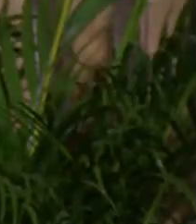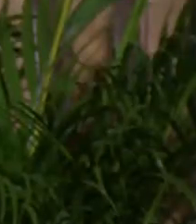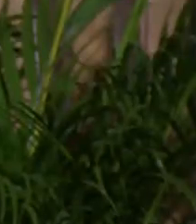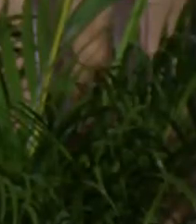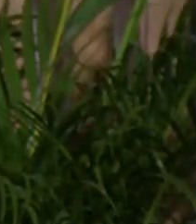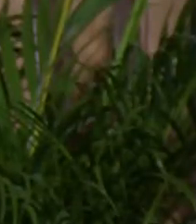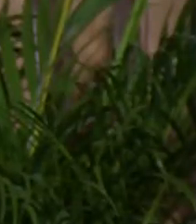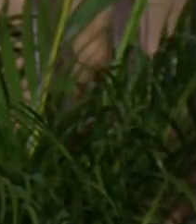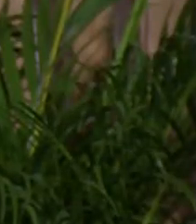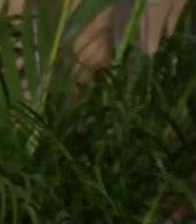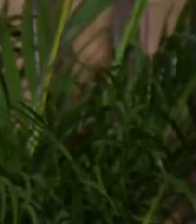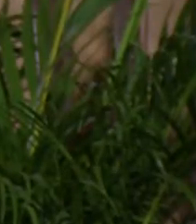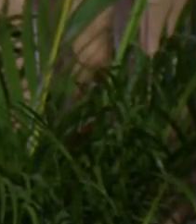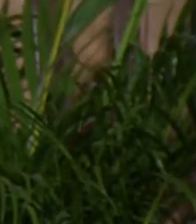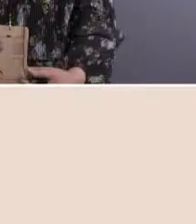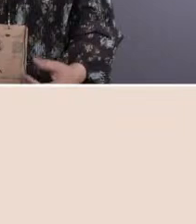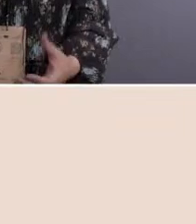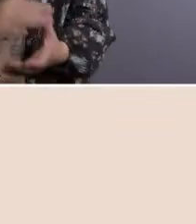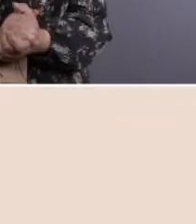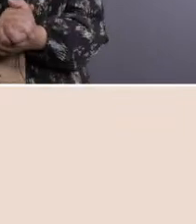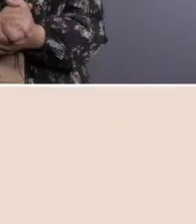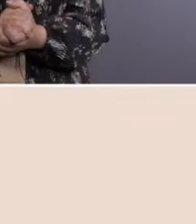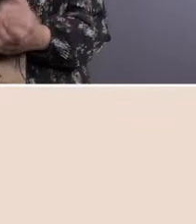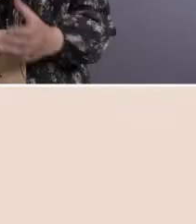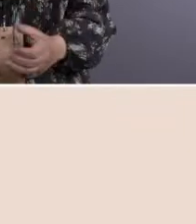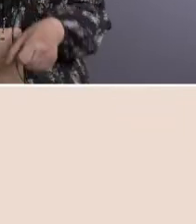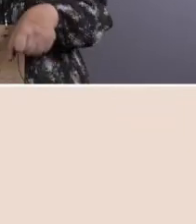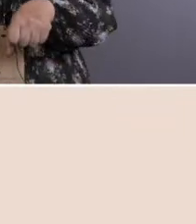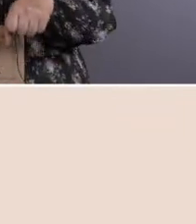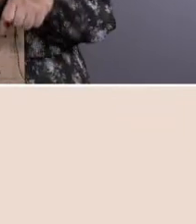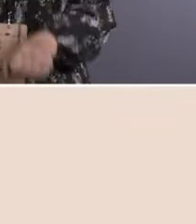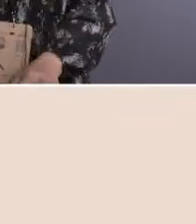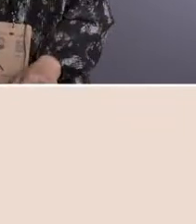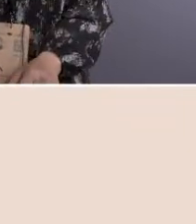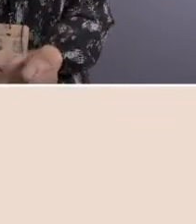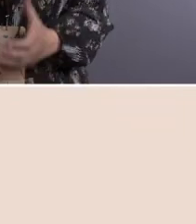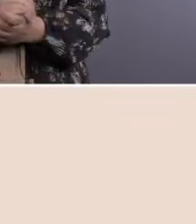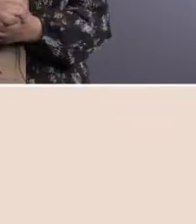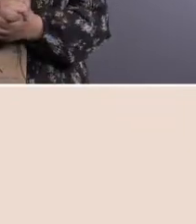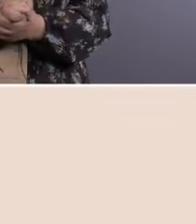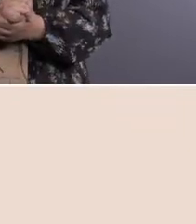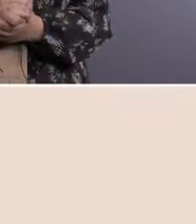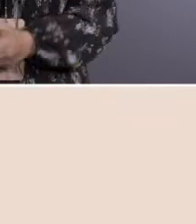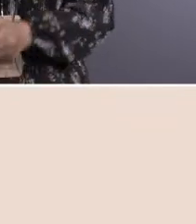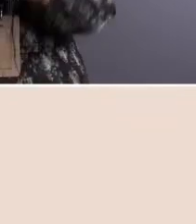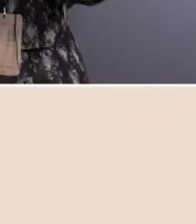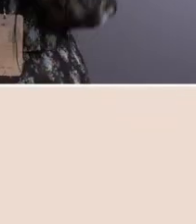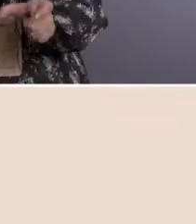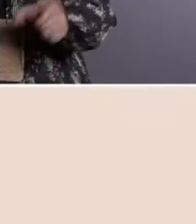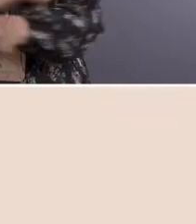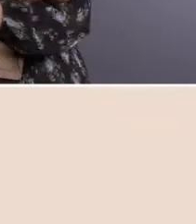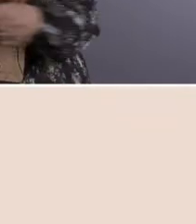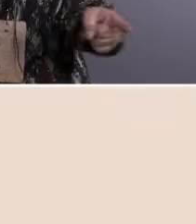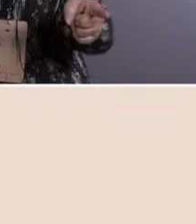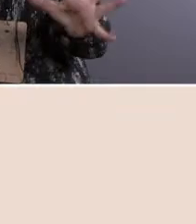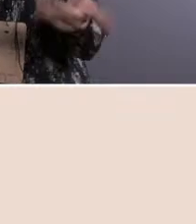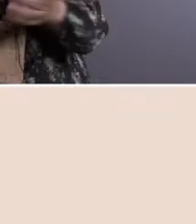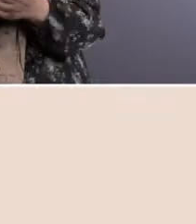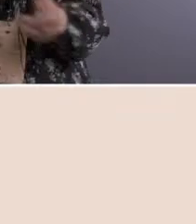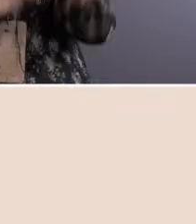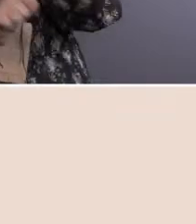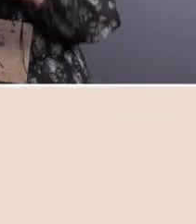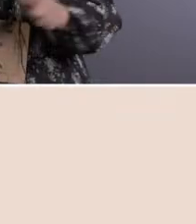future. I would also like to extend my heartfelt thanks to the people who brought the EarthNA Summit to